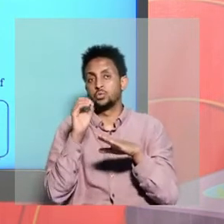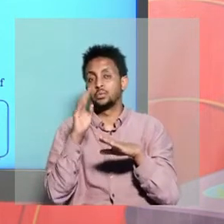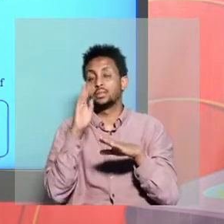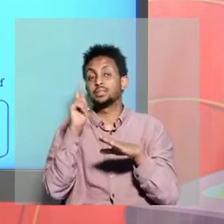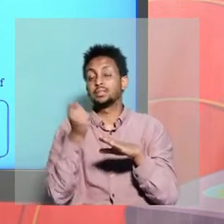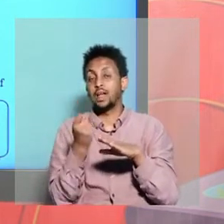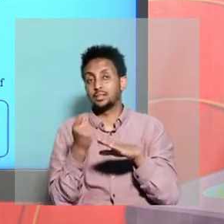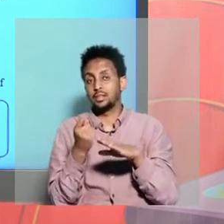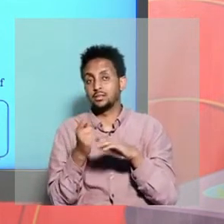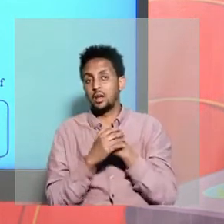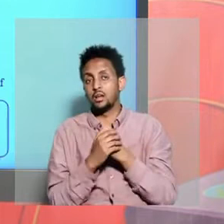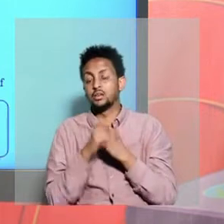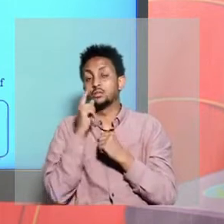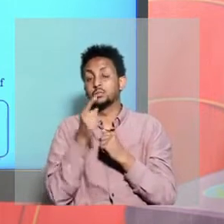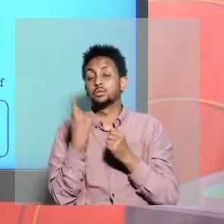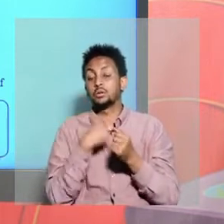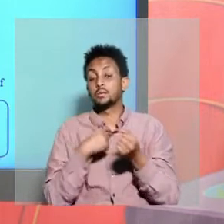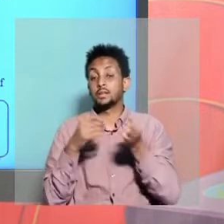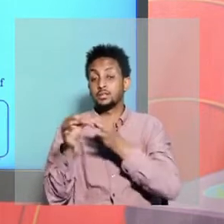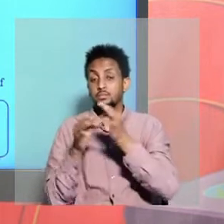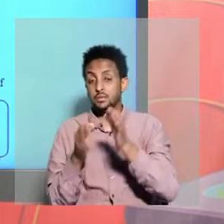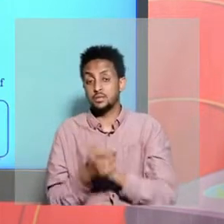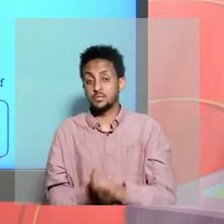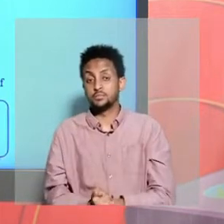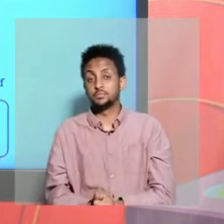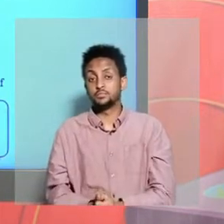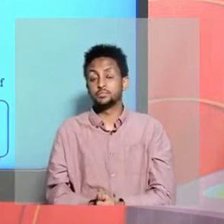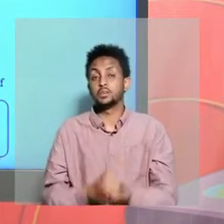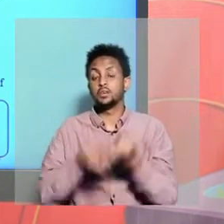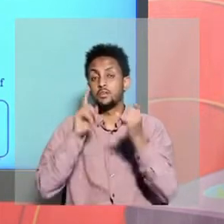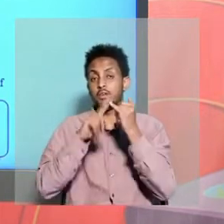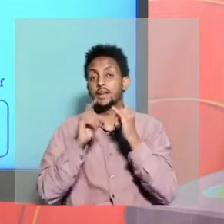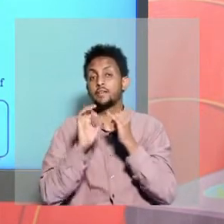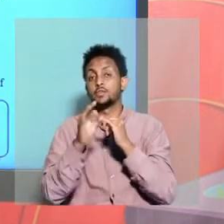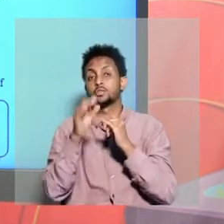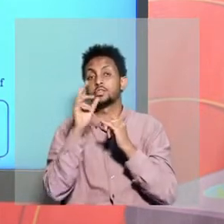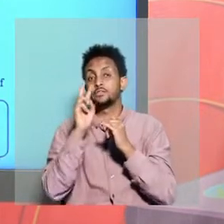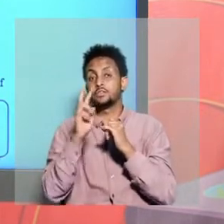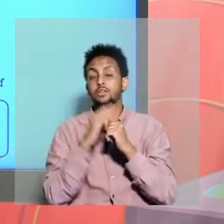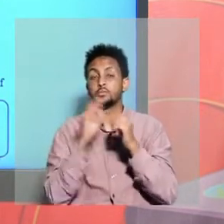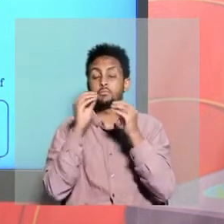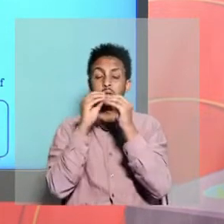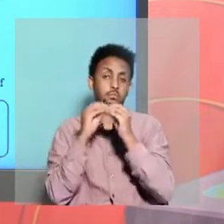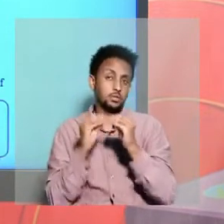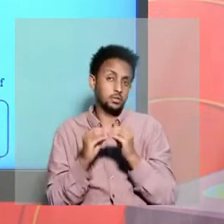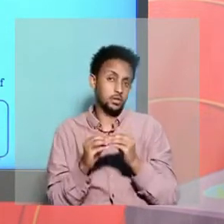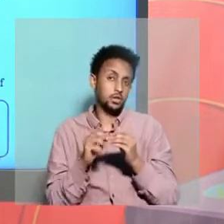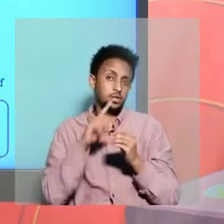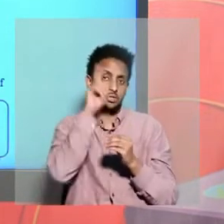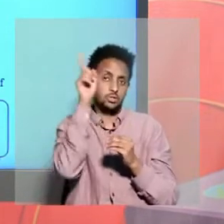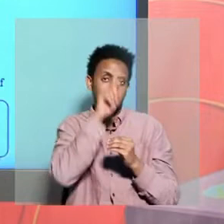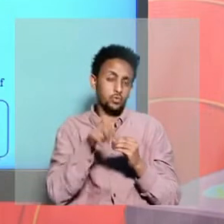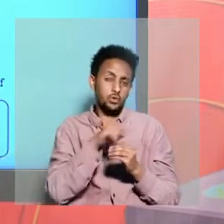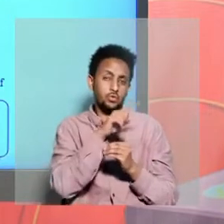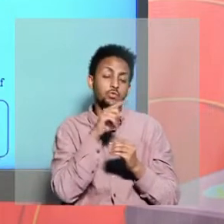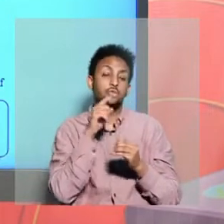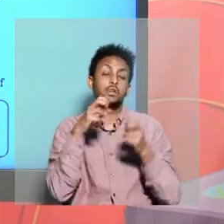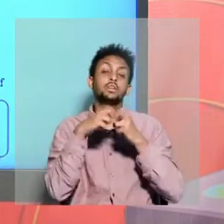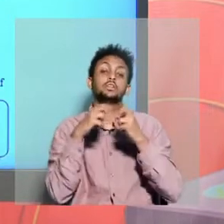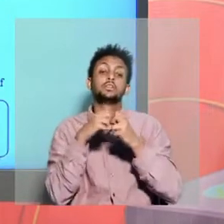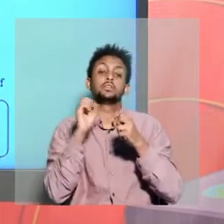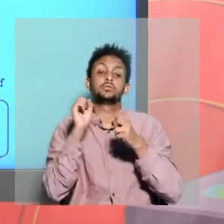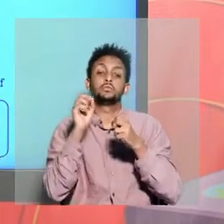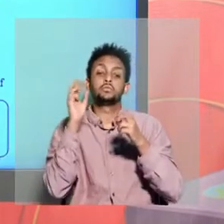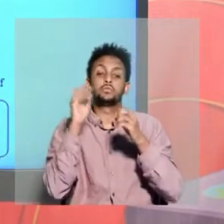tan theta. So it's possible to express the final velocity v mathematically, square root of the electric field,